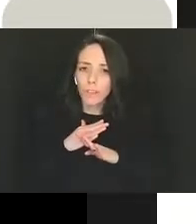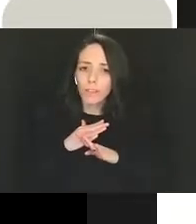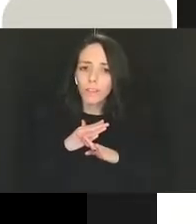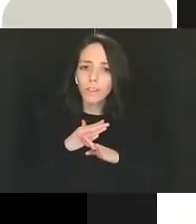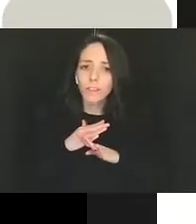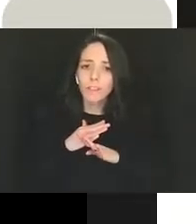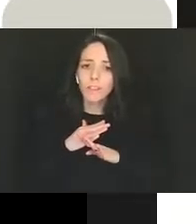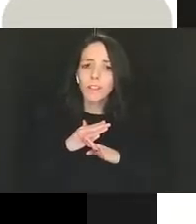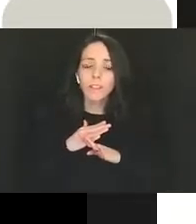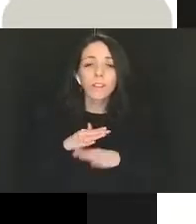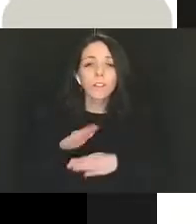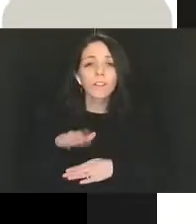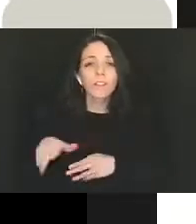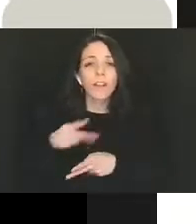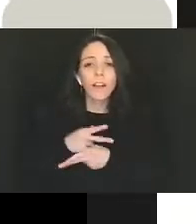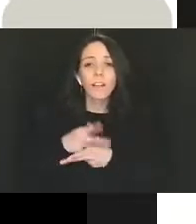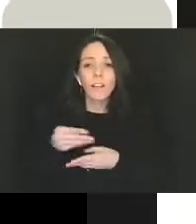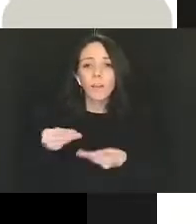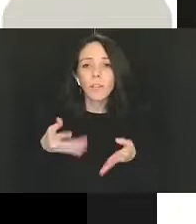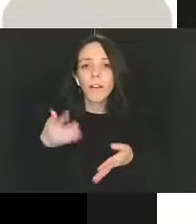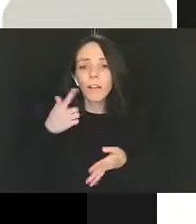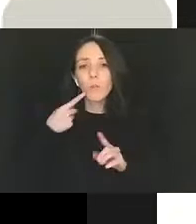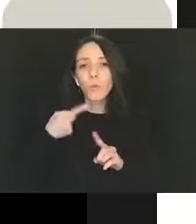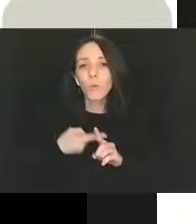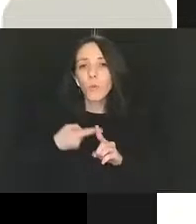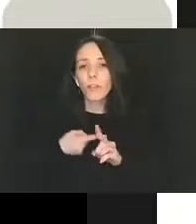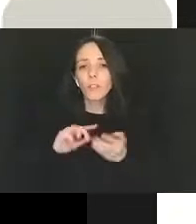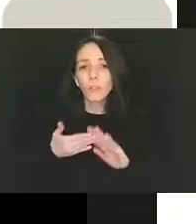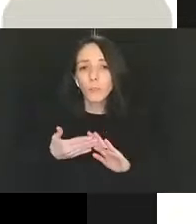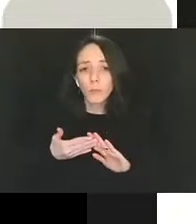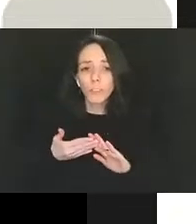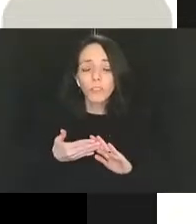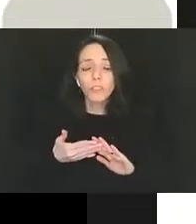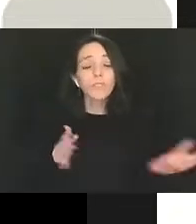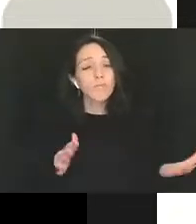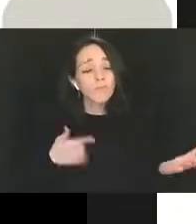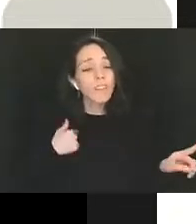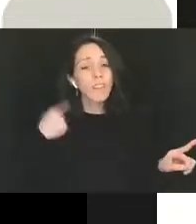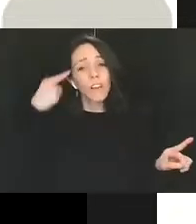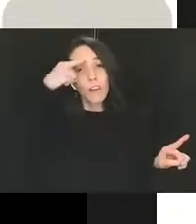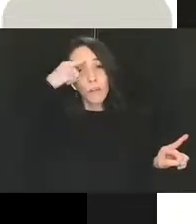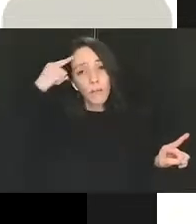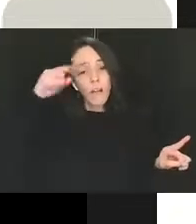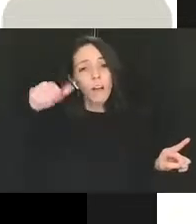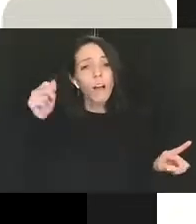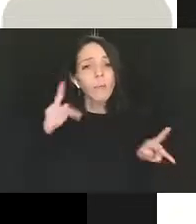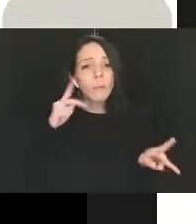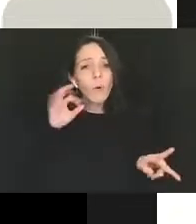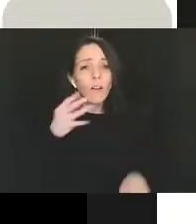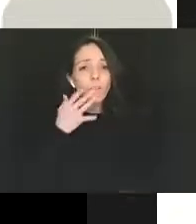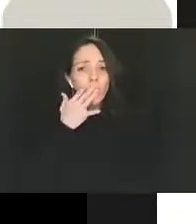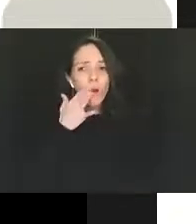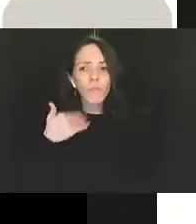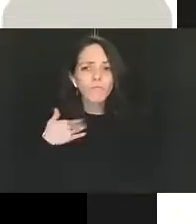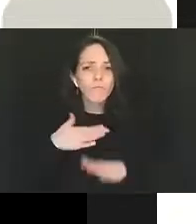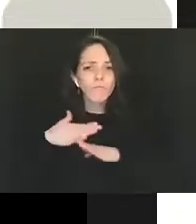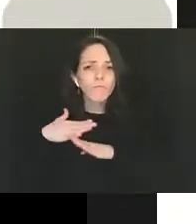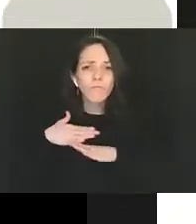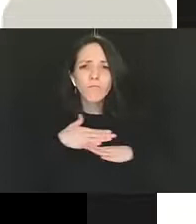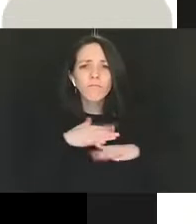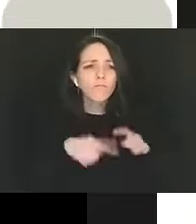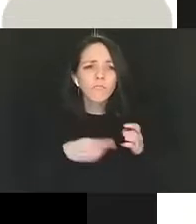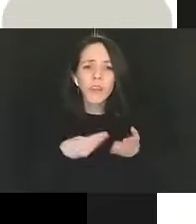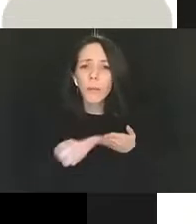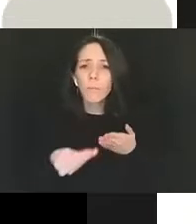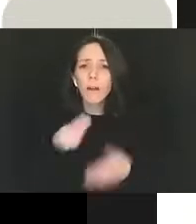properties? Historically, Black and other people of color have had barriers in home ownership and accessing